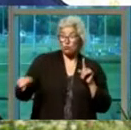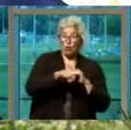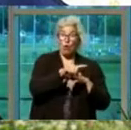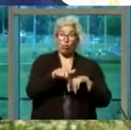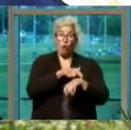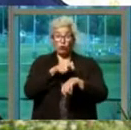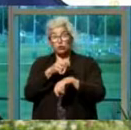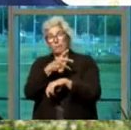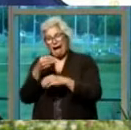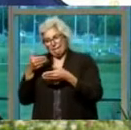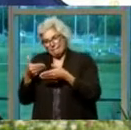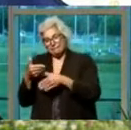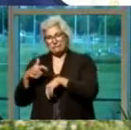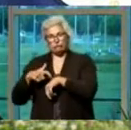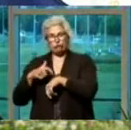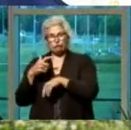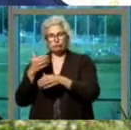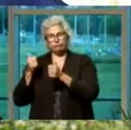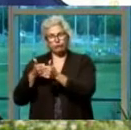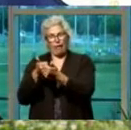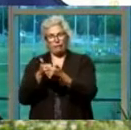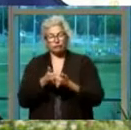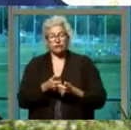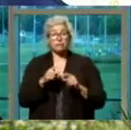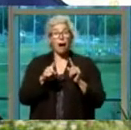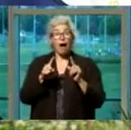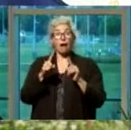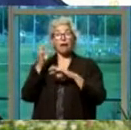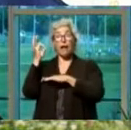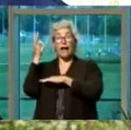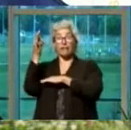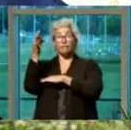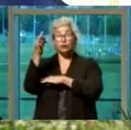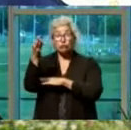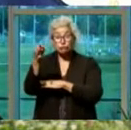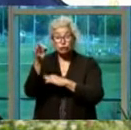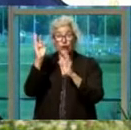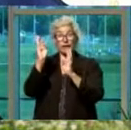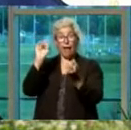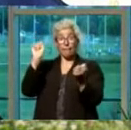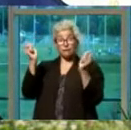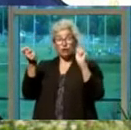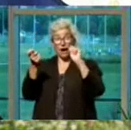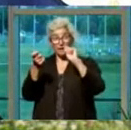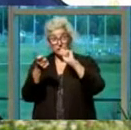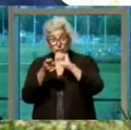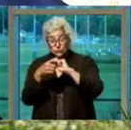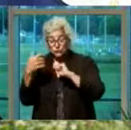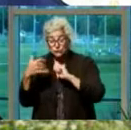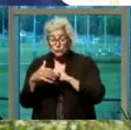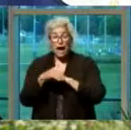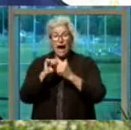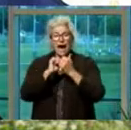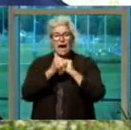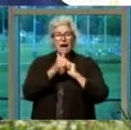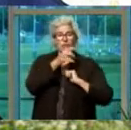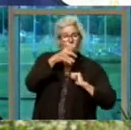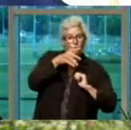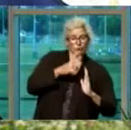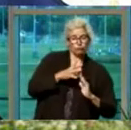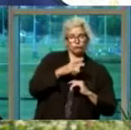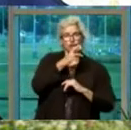long-term challenges. Let me now focus on the long-term challenge of climate change and how farmers, ranchers, and